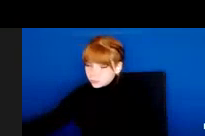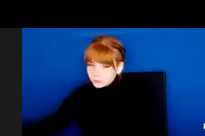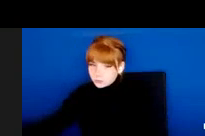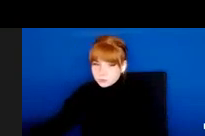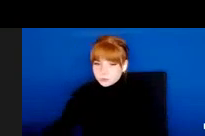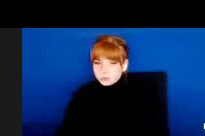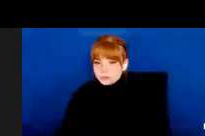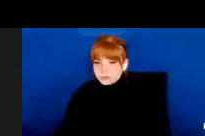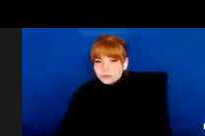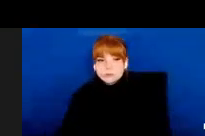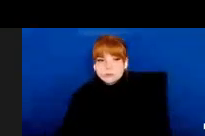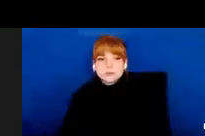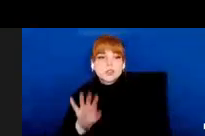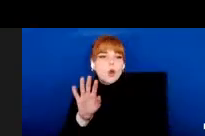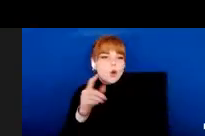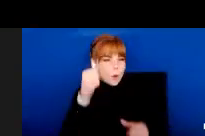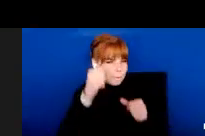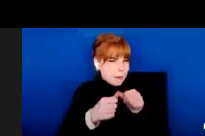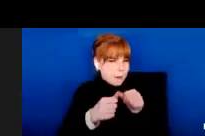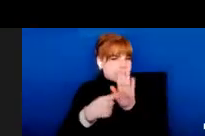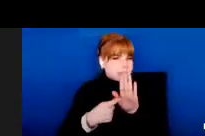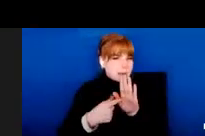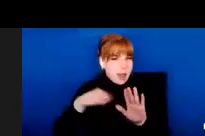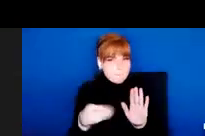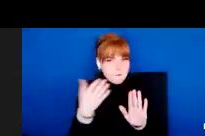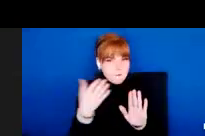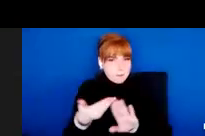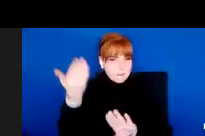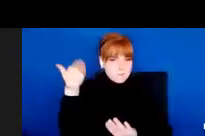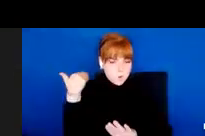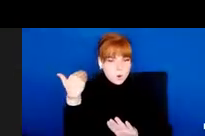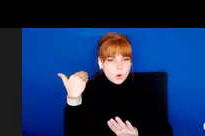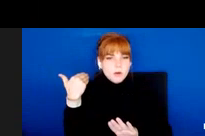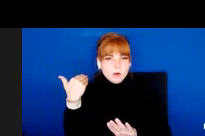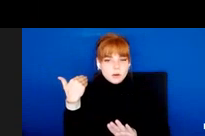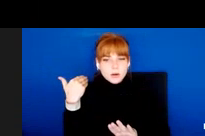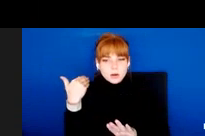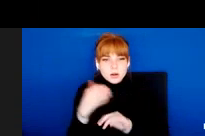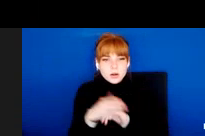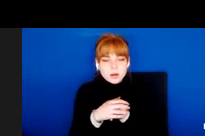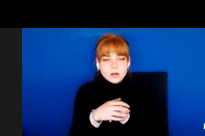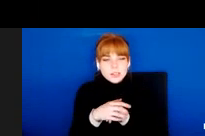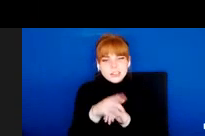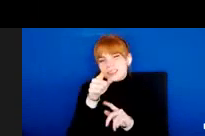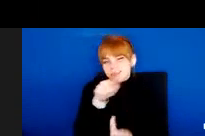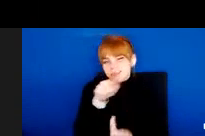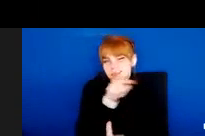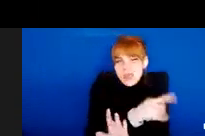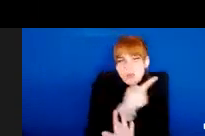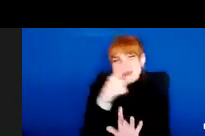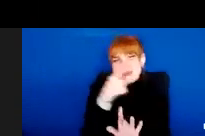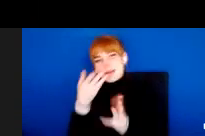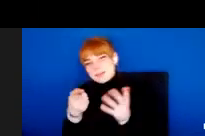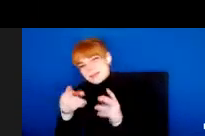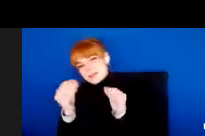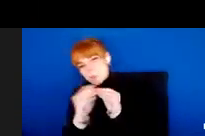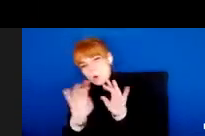So the example that I gave before, that maybe this checkbox example is a little more clear than the icon example. Let's